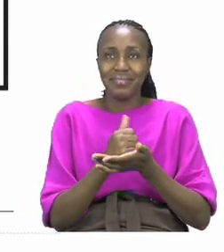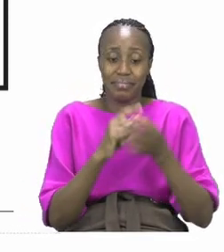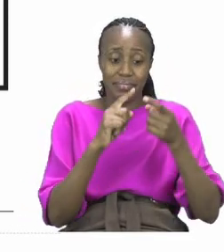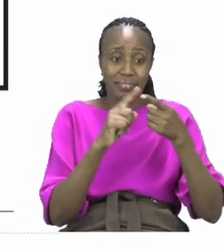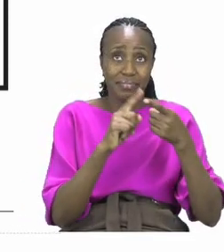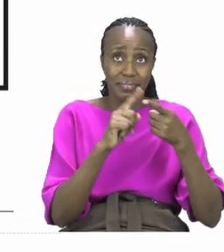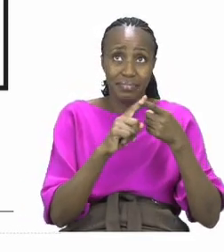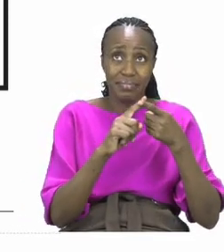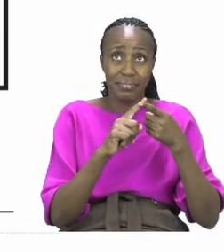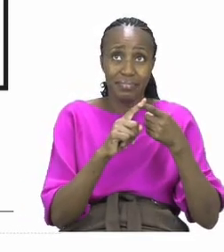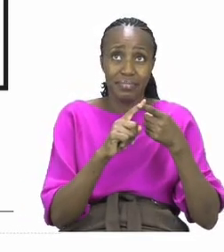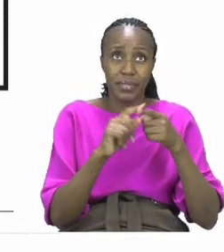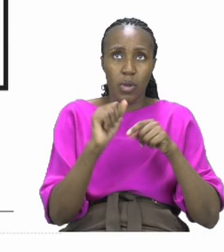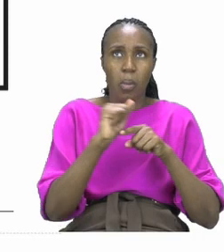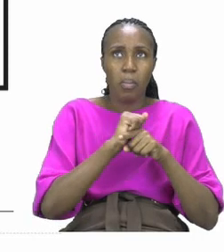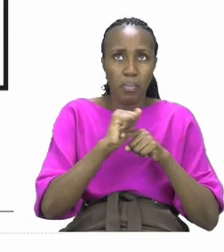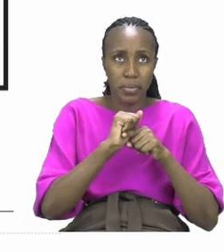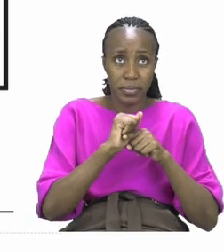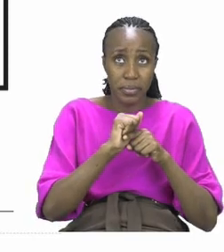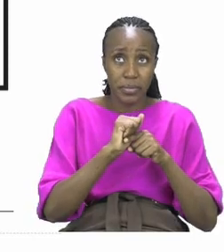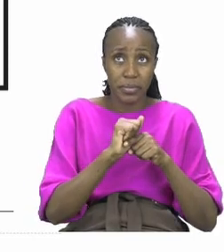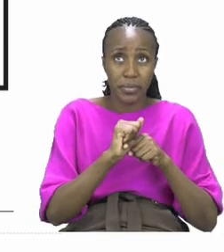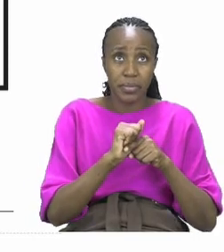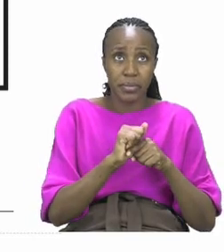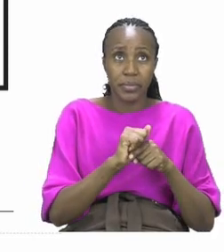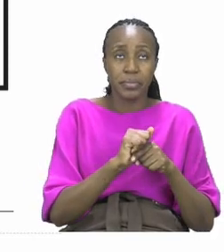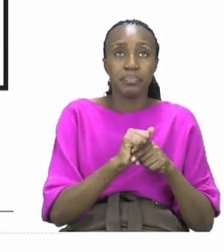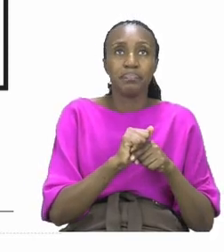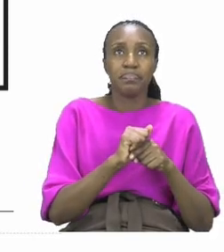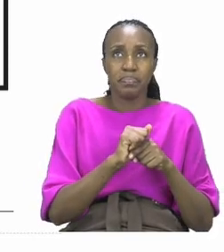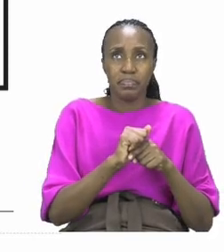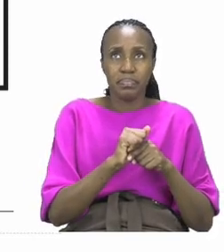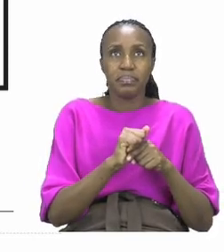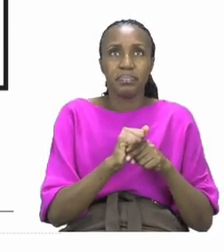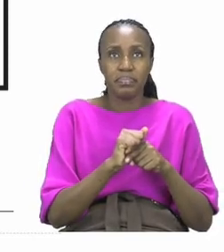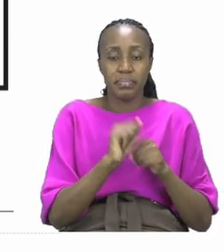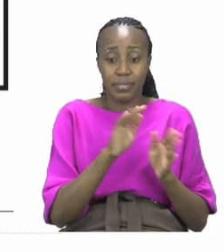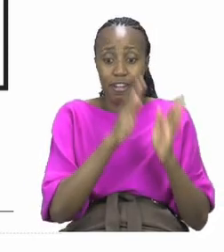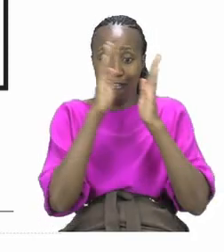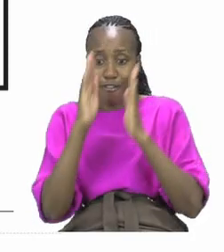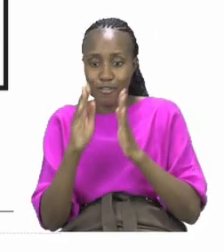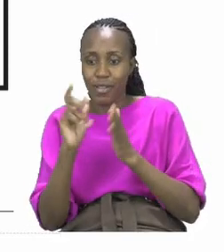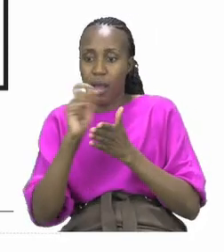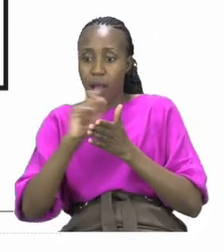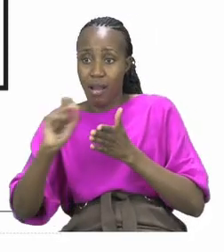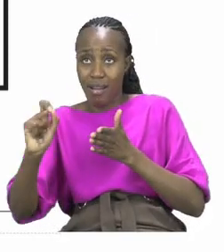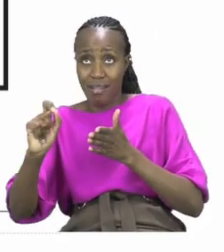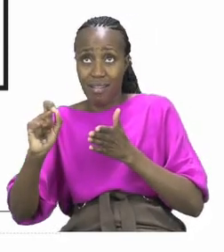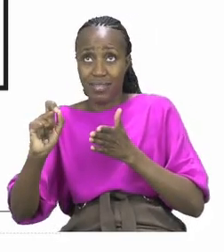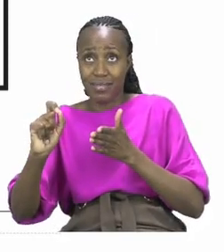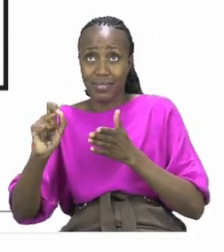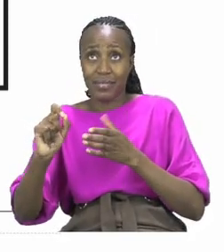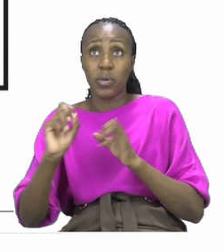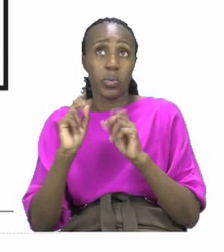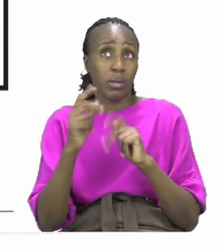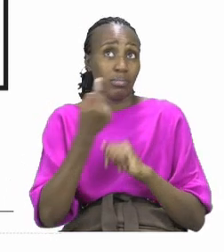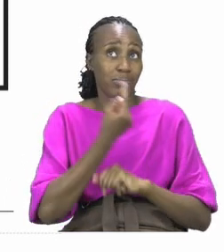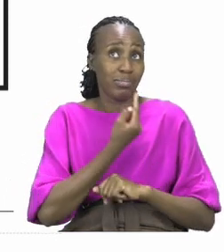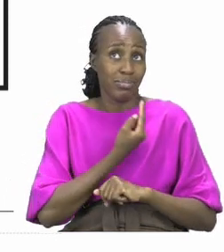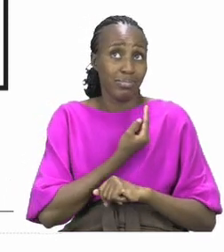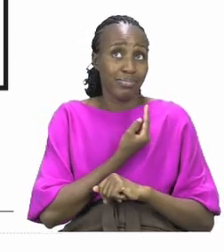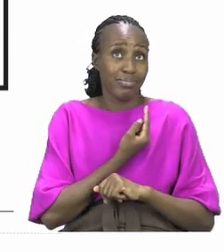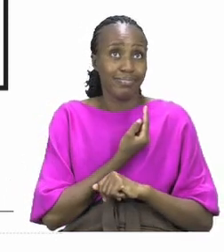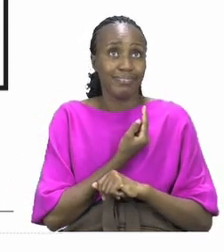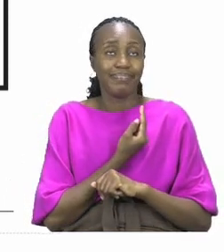and then you will write the words. So take your time with that one. Make sure that your letters are the